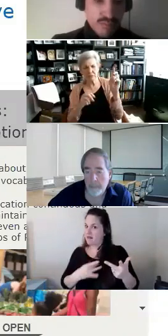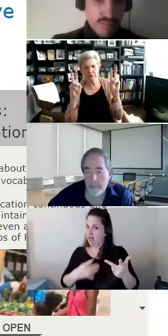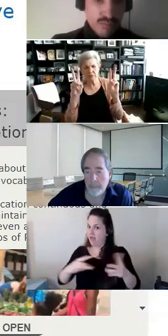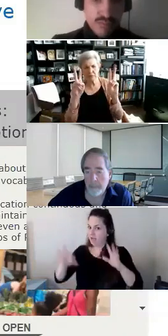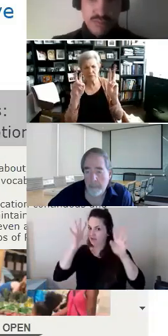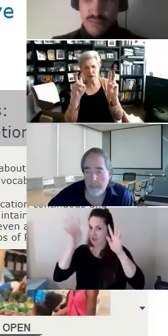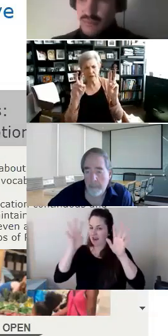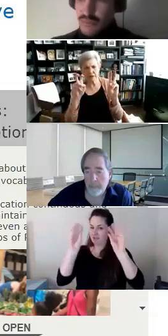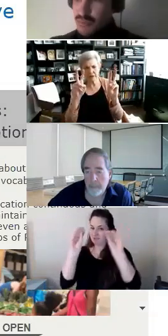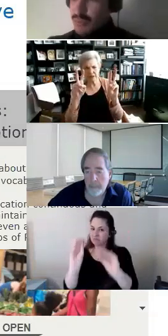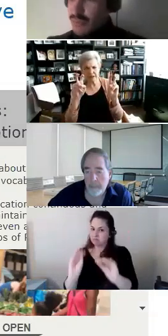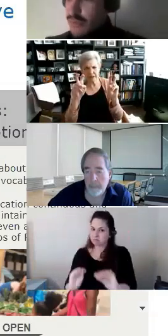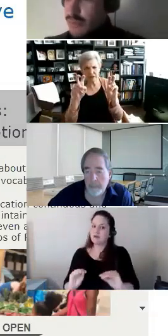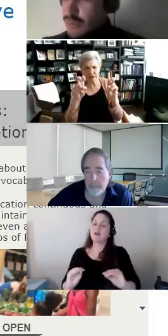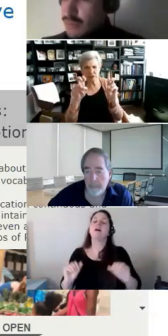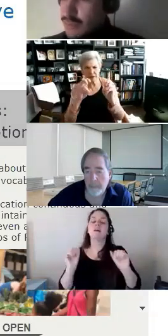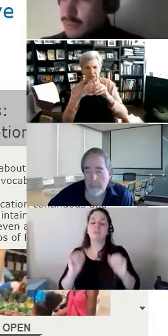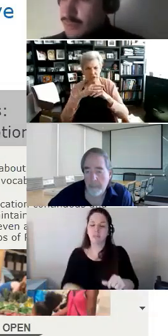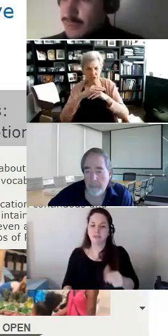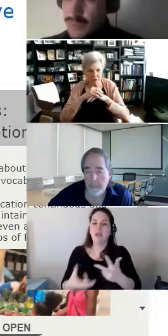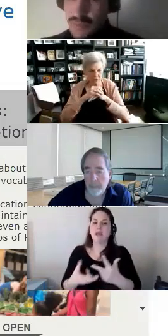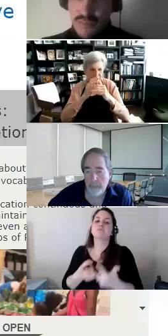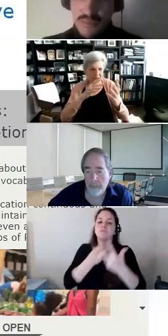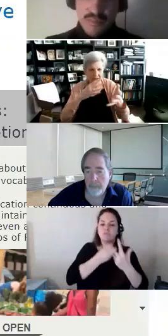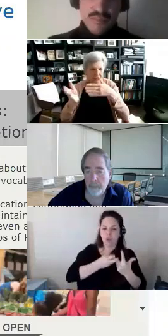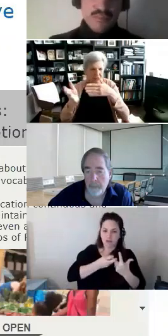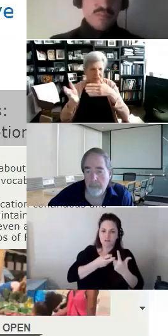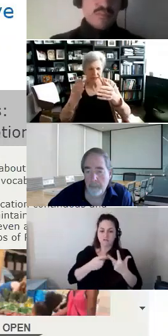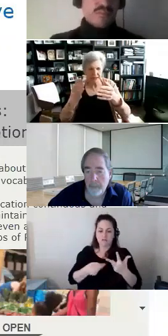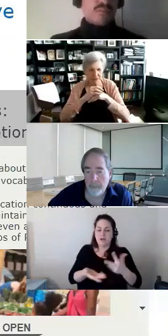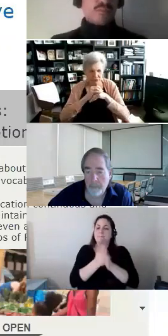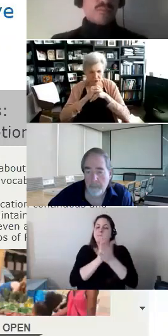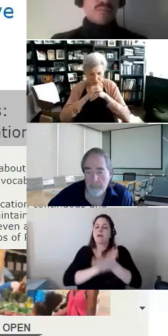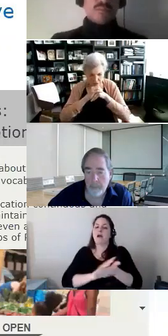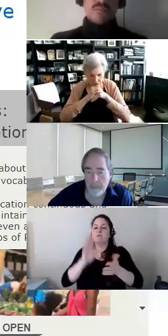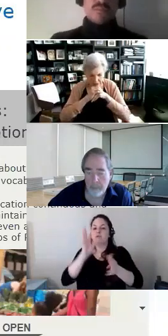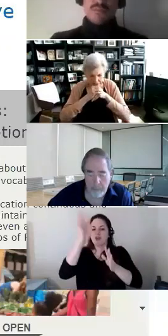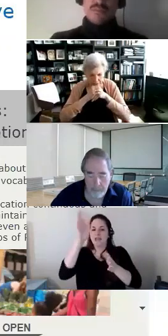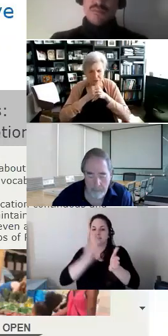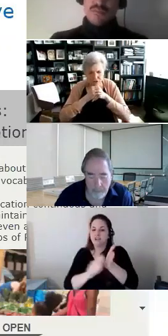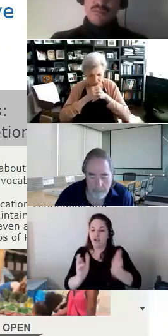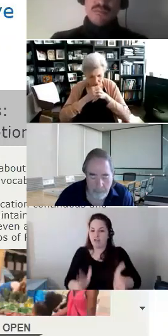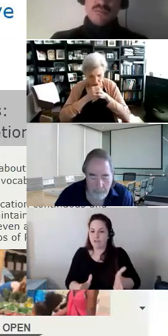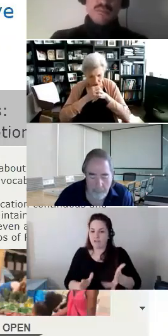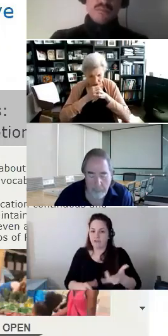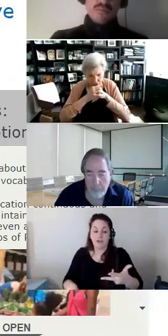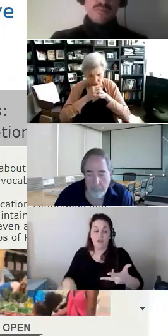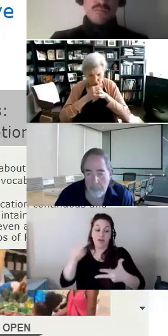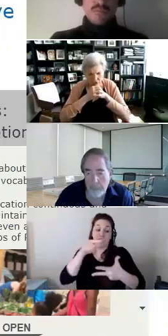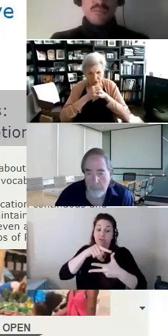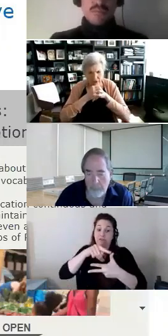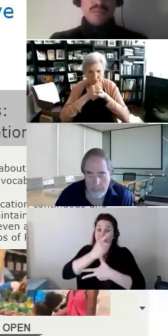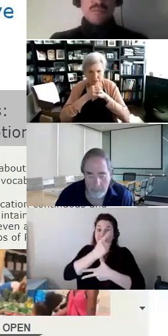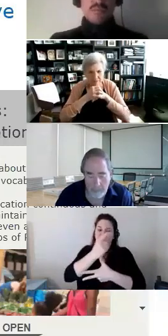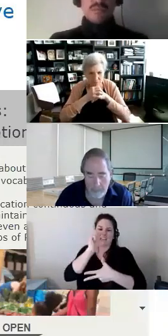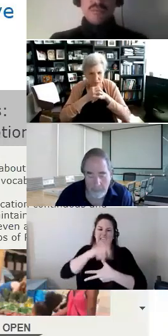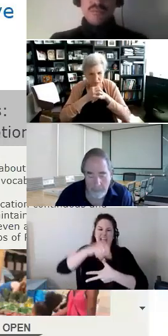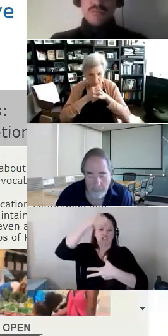can be brought in as the creation author, and the first listed author can change